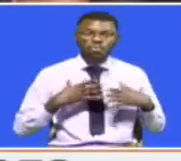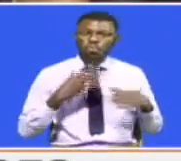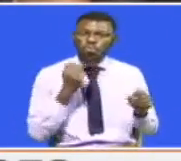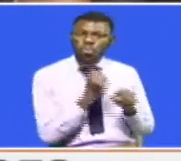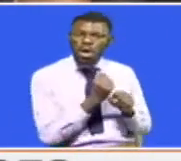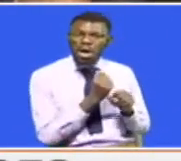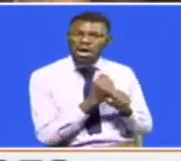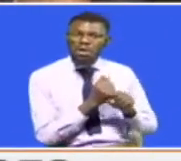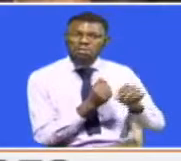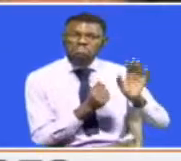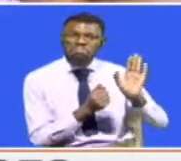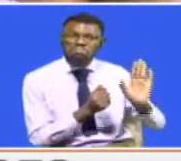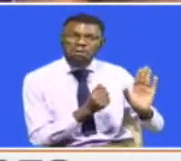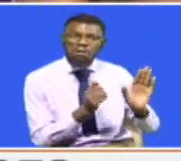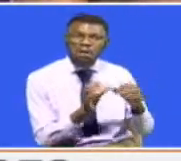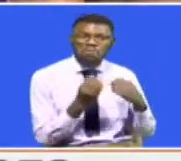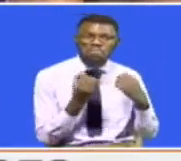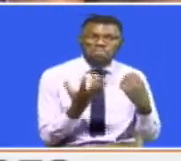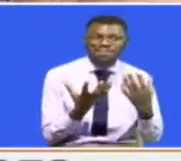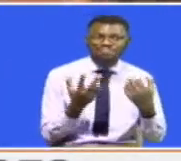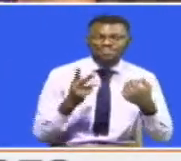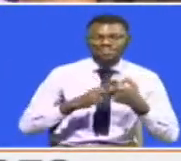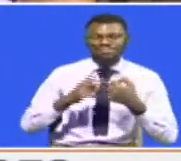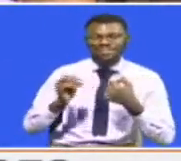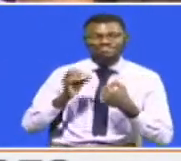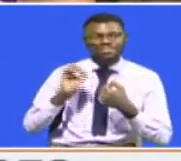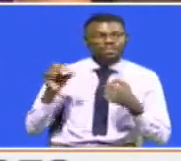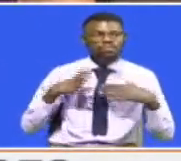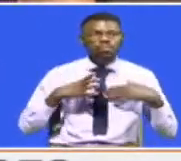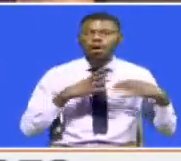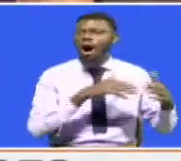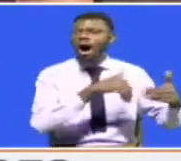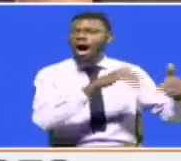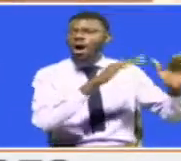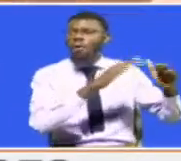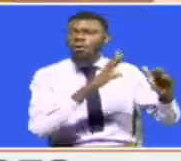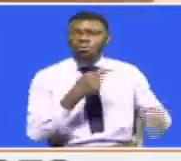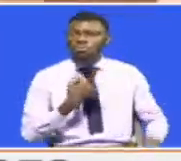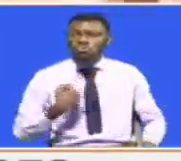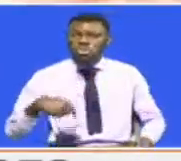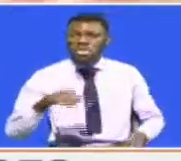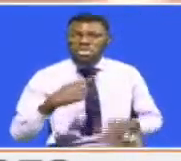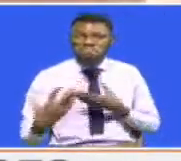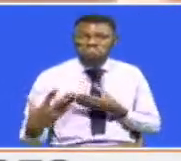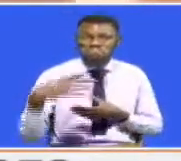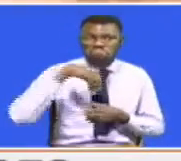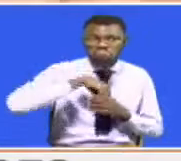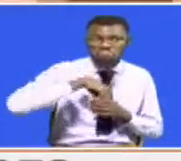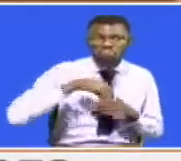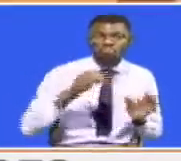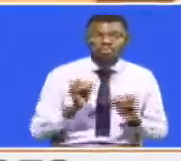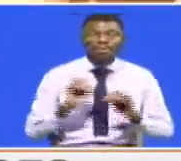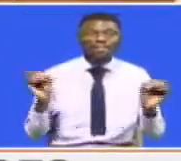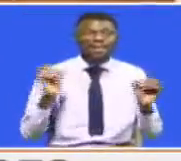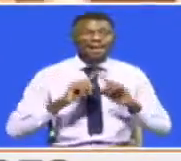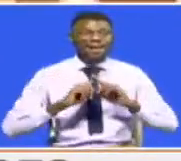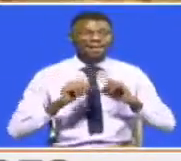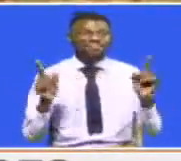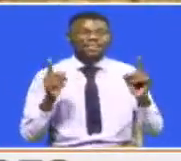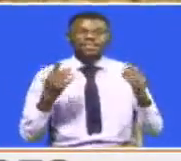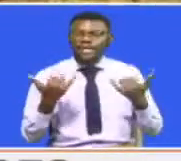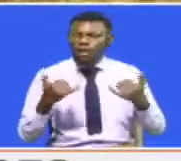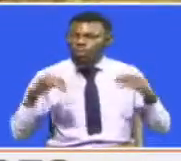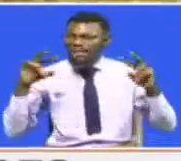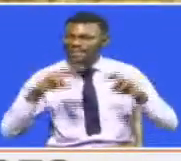wake 70% ni watu wa nje. Sisi hatuko ndani hata na 30%. The company says it has already carried out